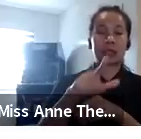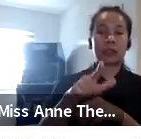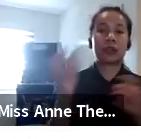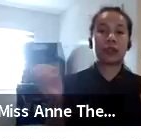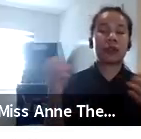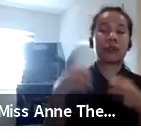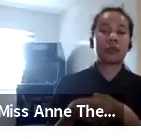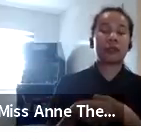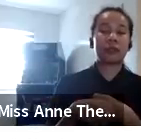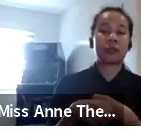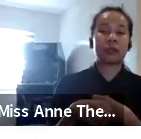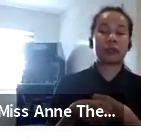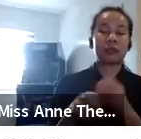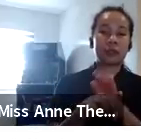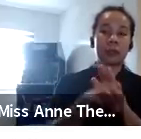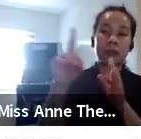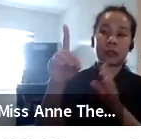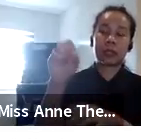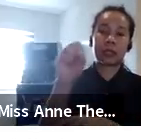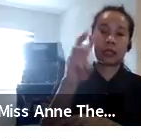such as the DSWD.